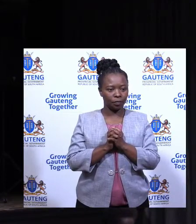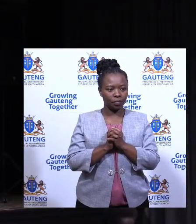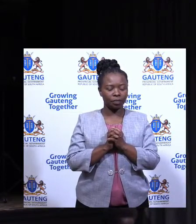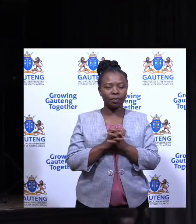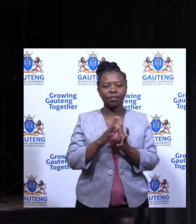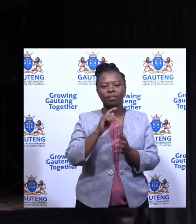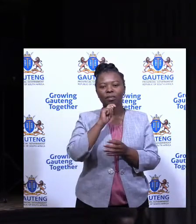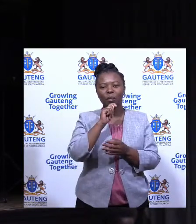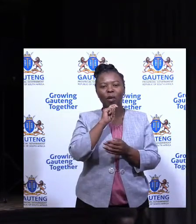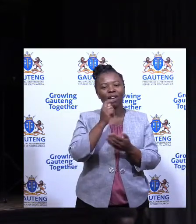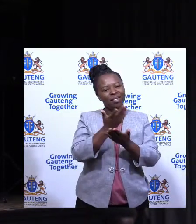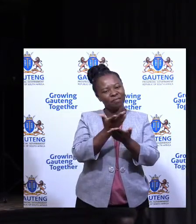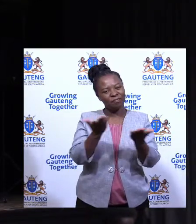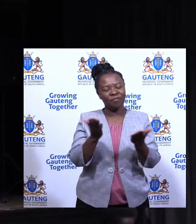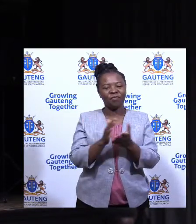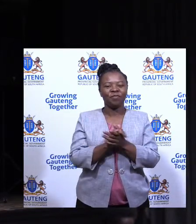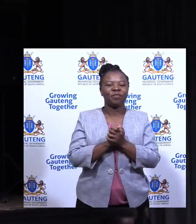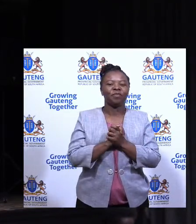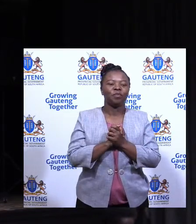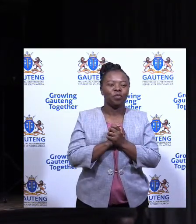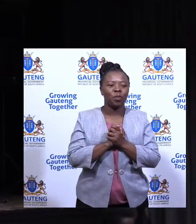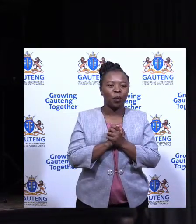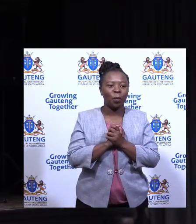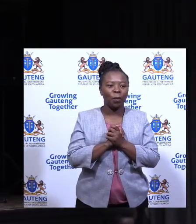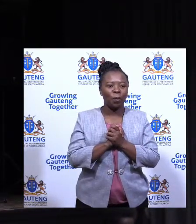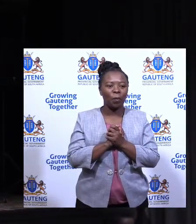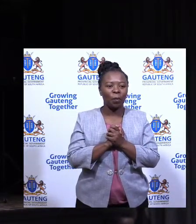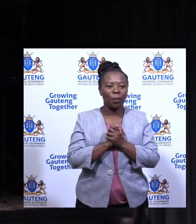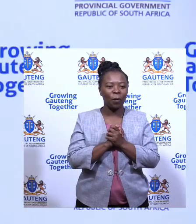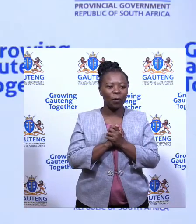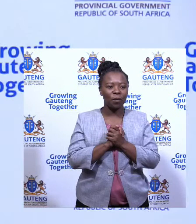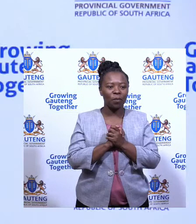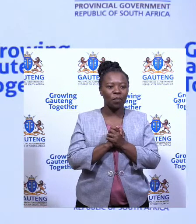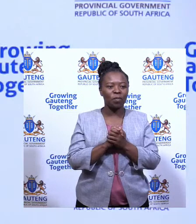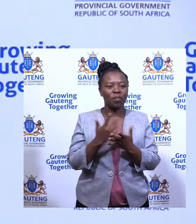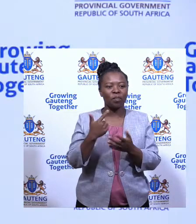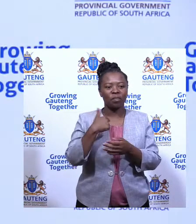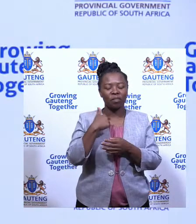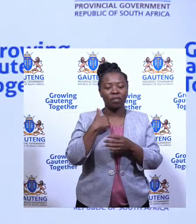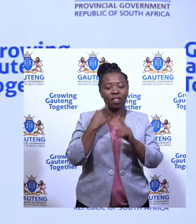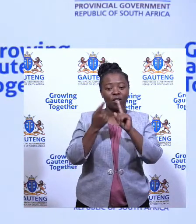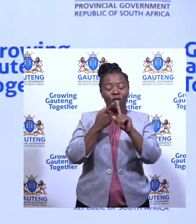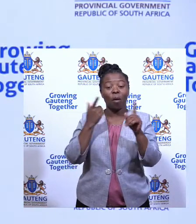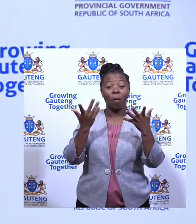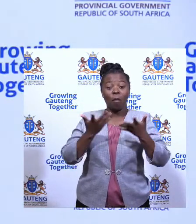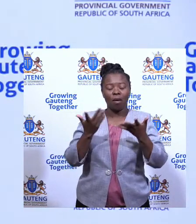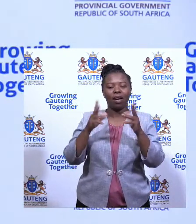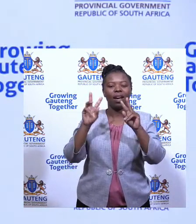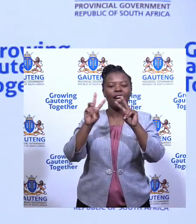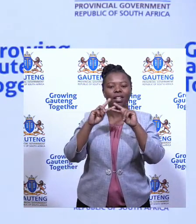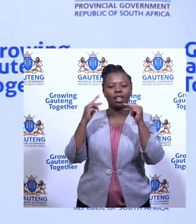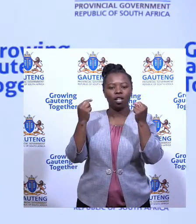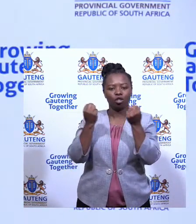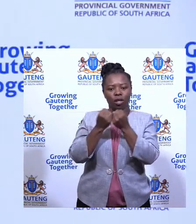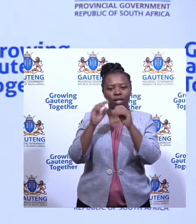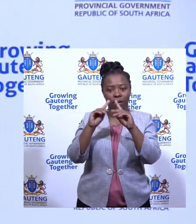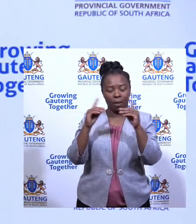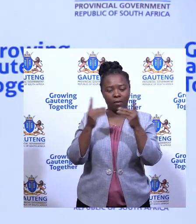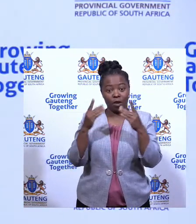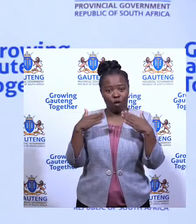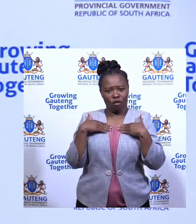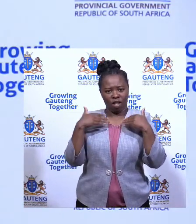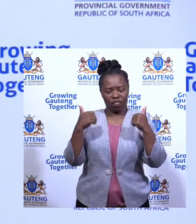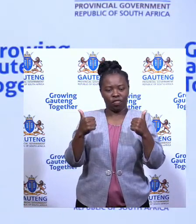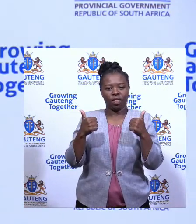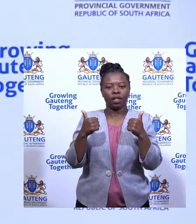Good morning, everyone. I'm Christy Engelbrecht from the National Department of Health, Health Facilities and Infrastructure Management.